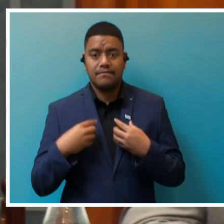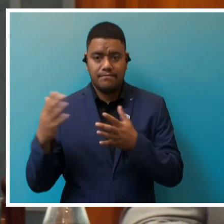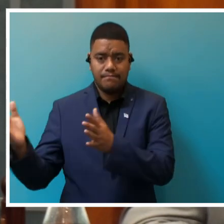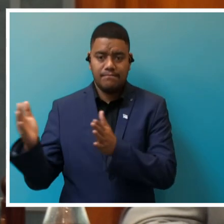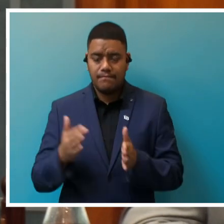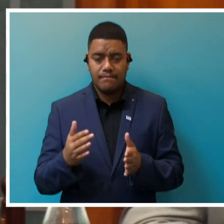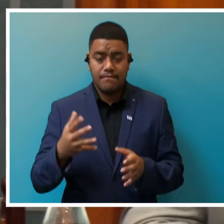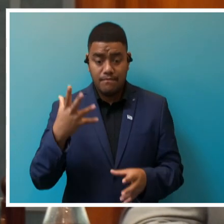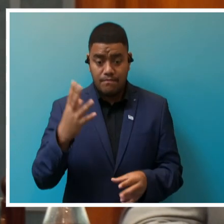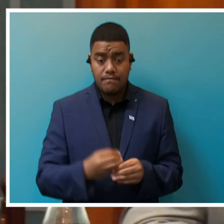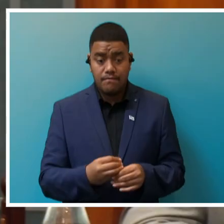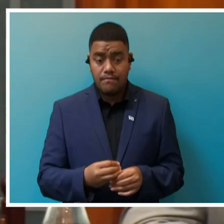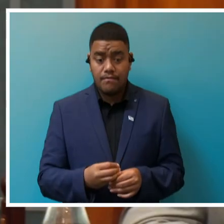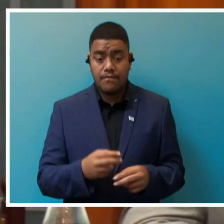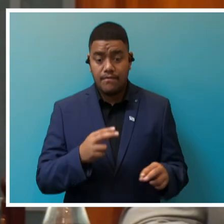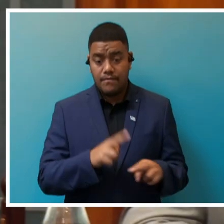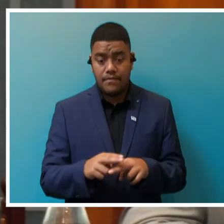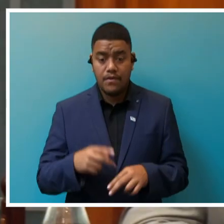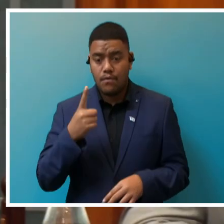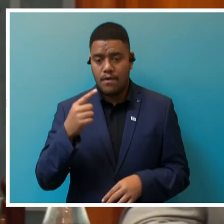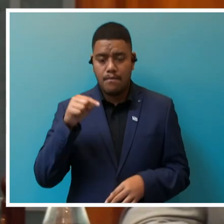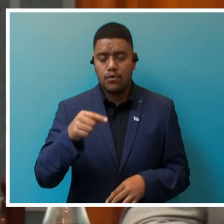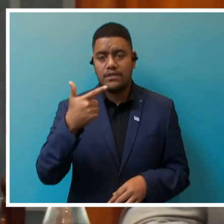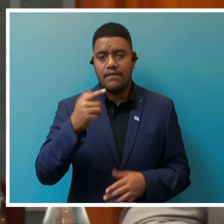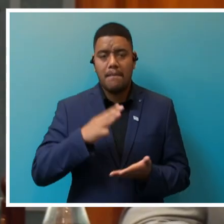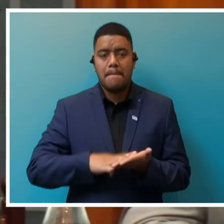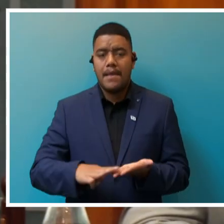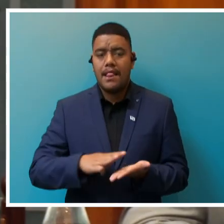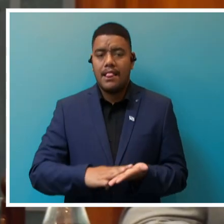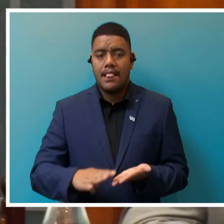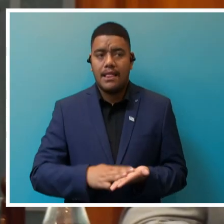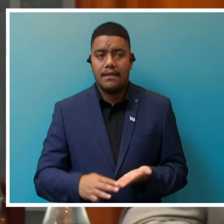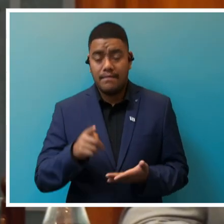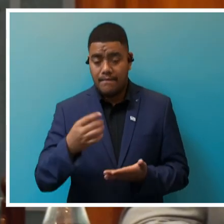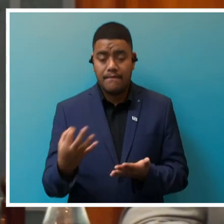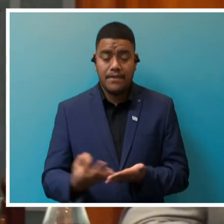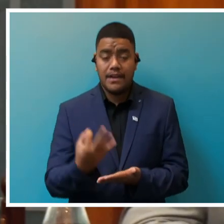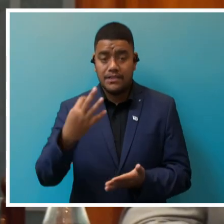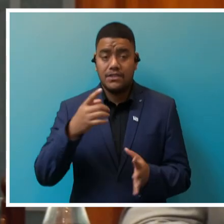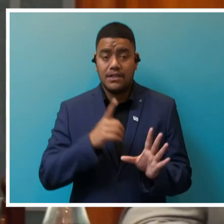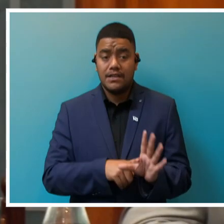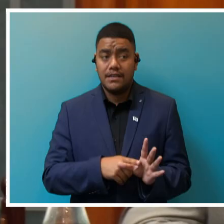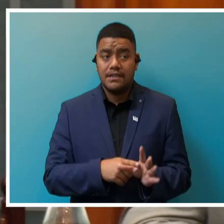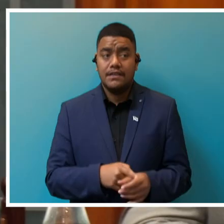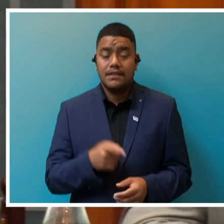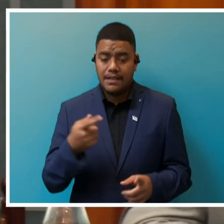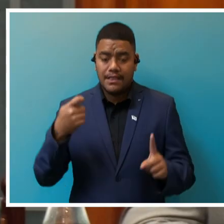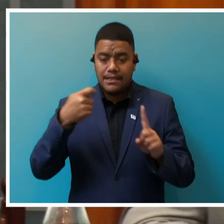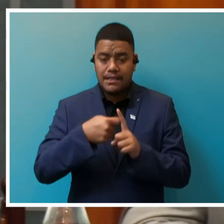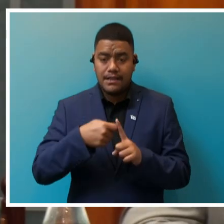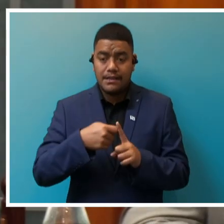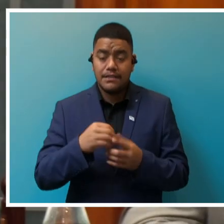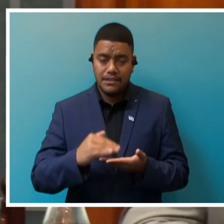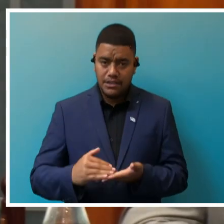at Fiji's 1.7 million. And for this financial year, production target is to